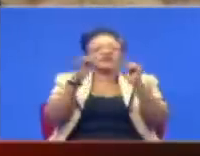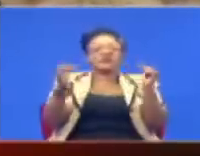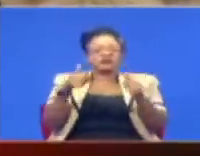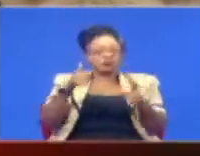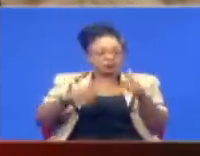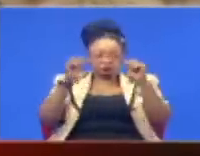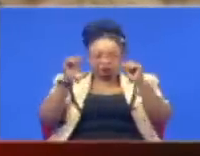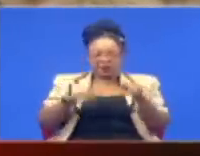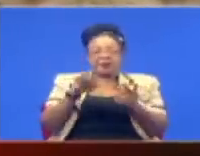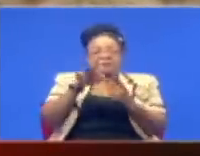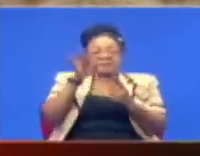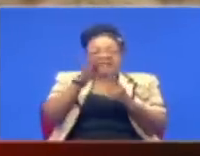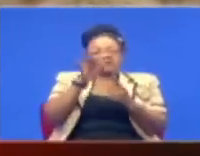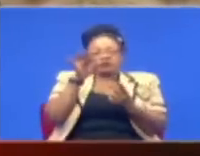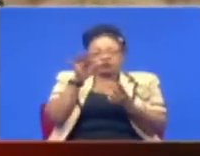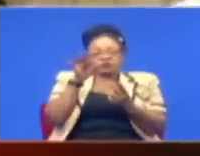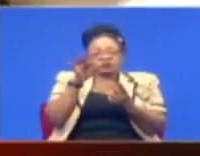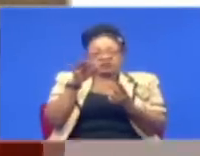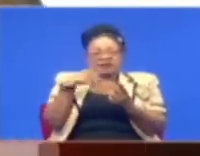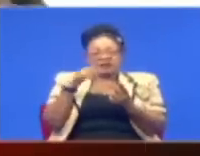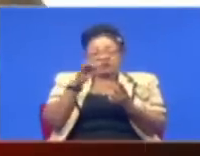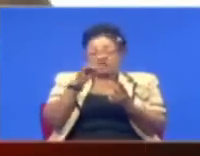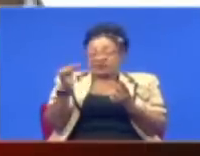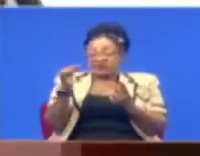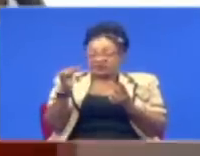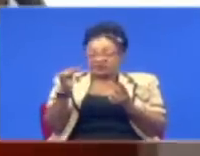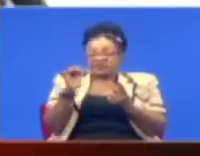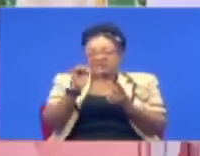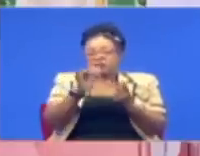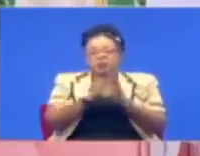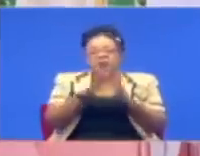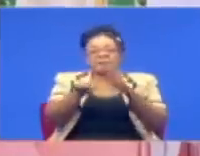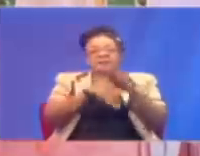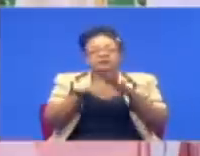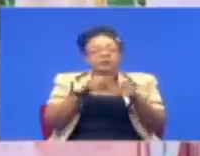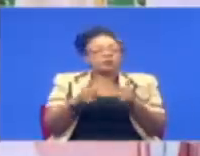and choose the offense, but remain with the principle?